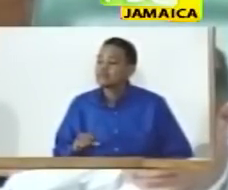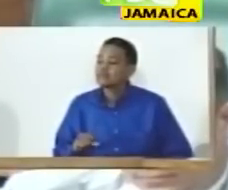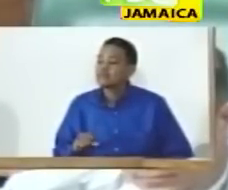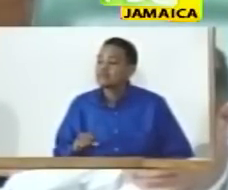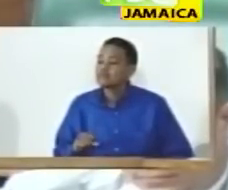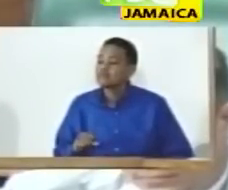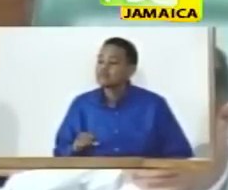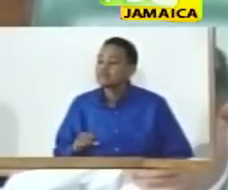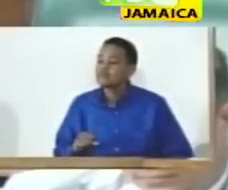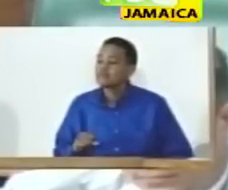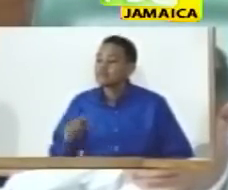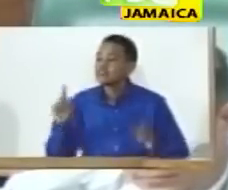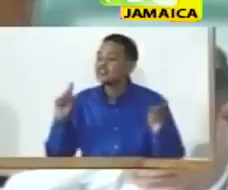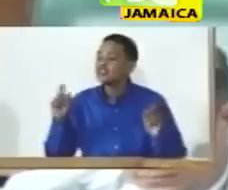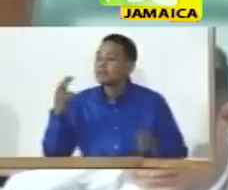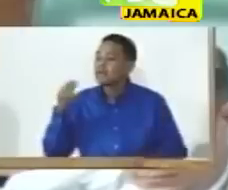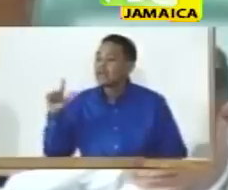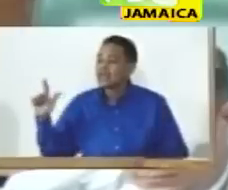Chairman Hill,